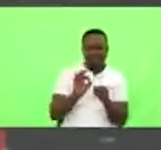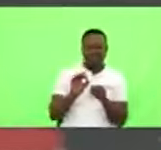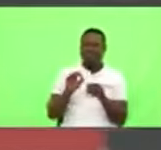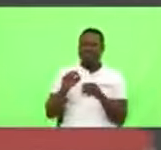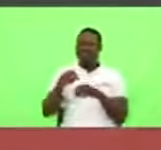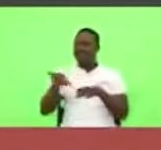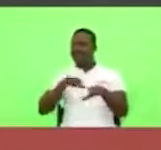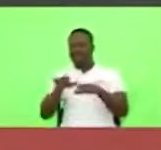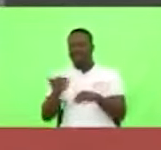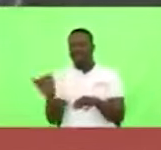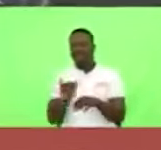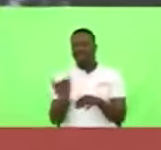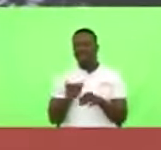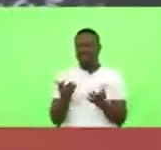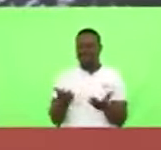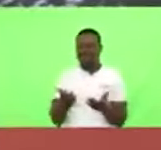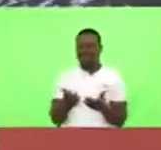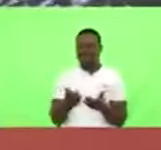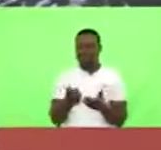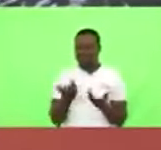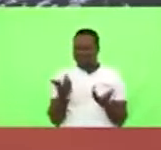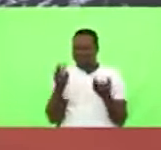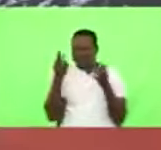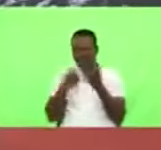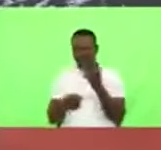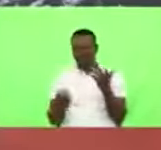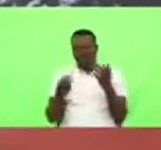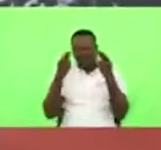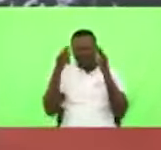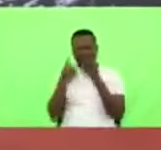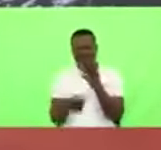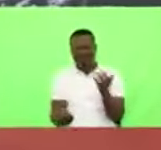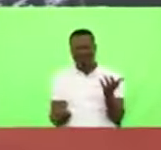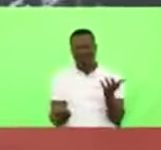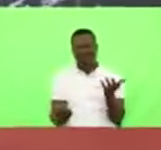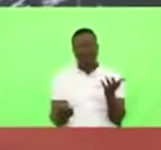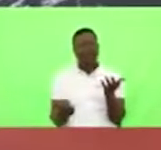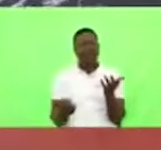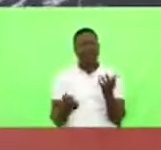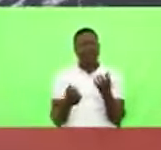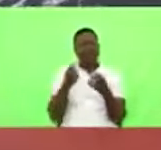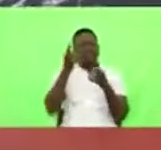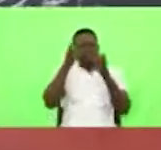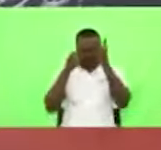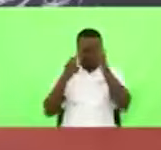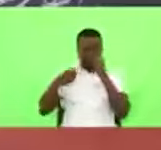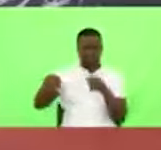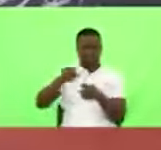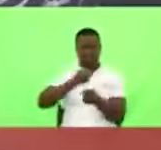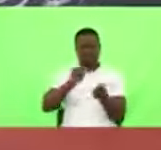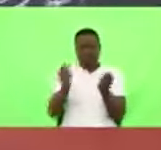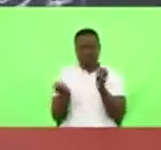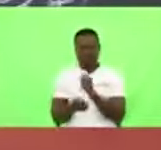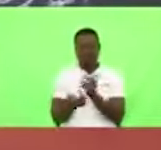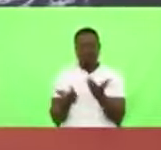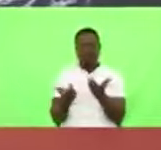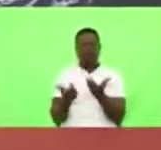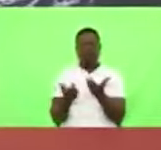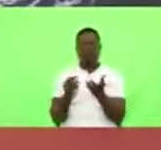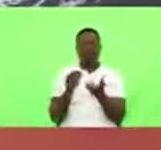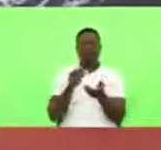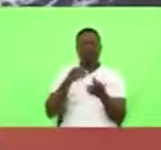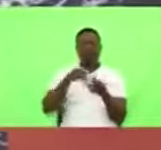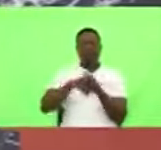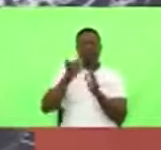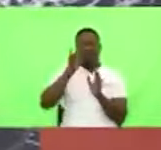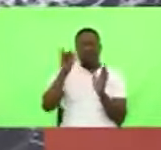on? What is wrong with you? What is wrong with you? Because we are being transformed into the image